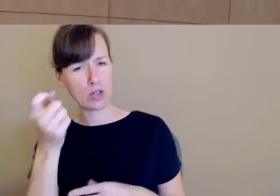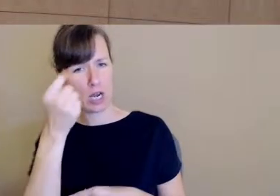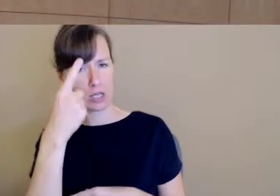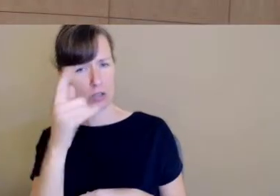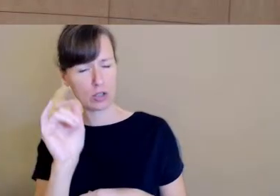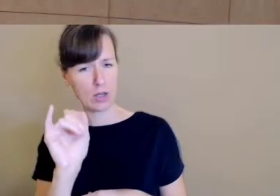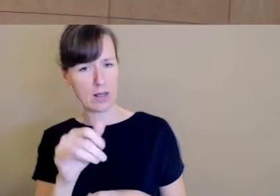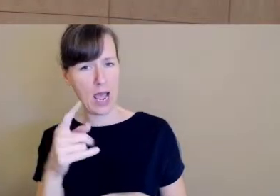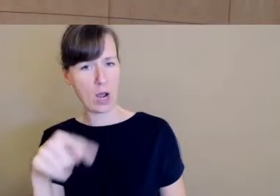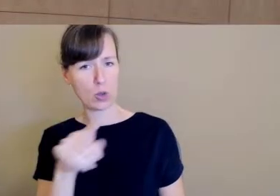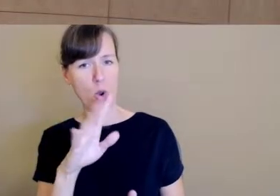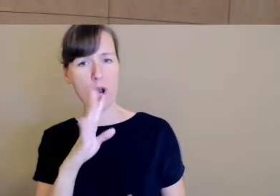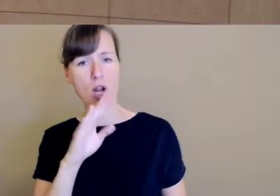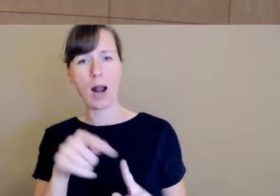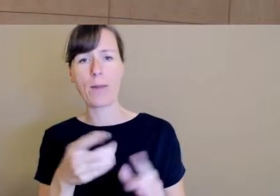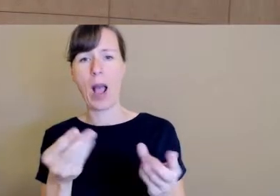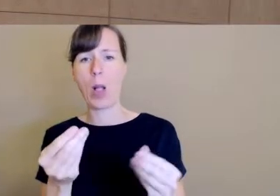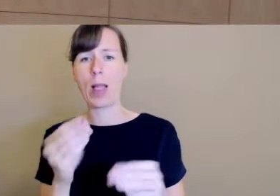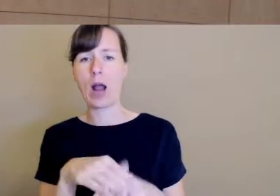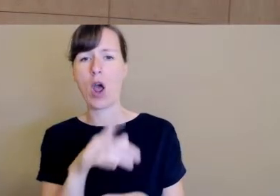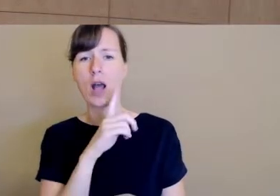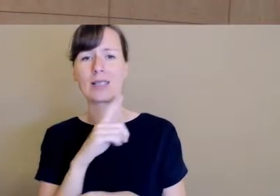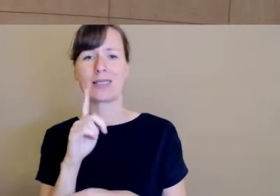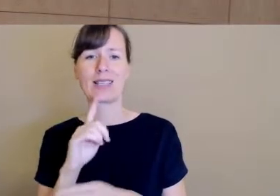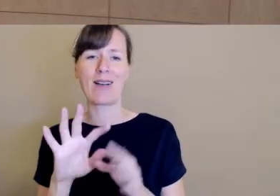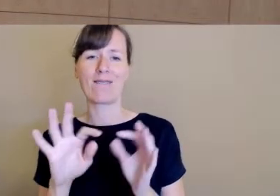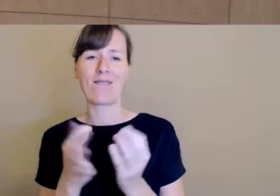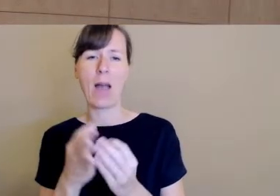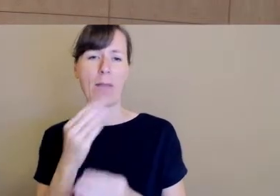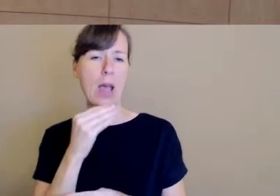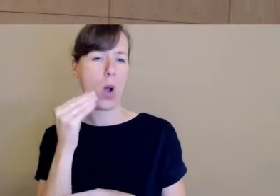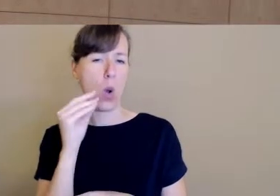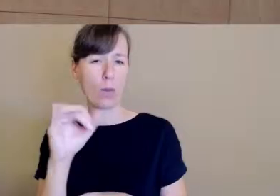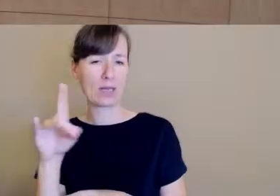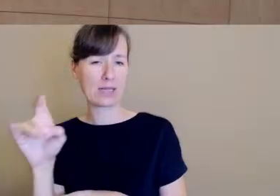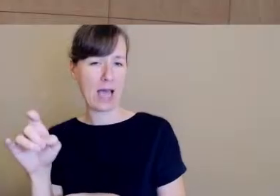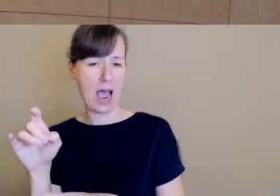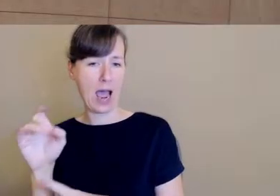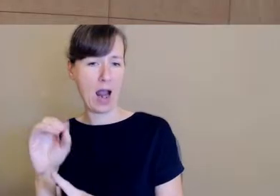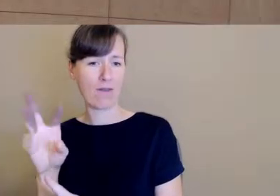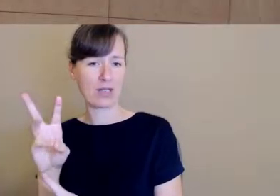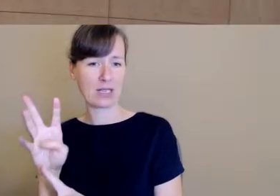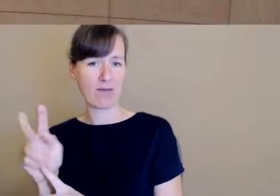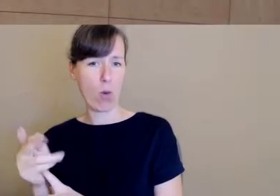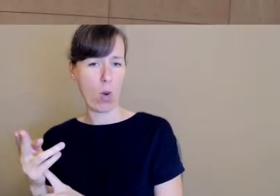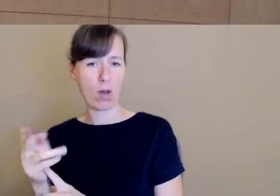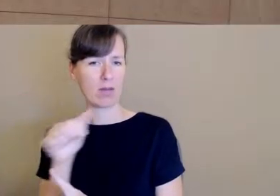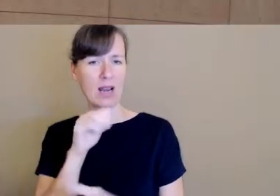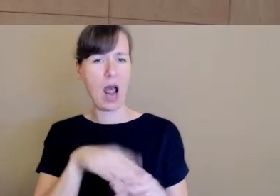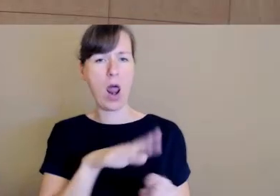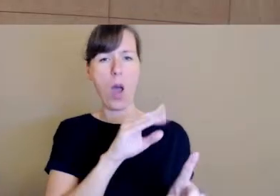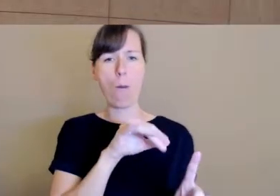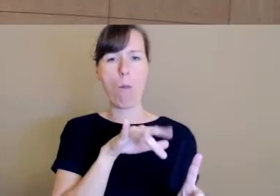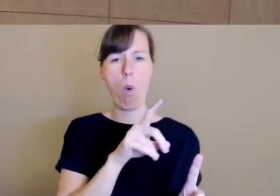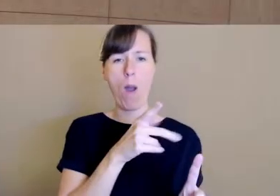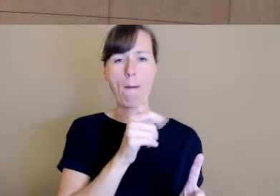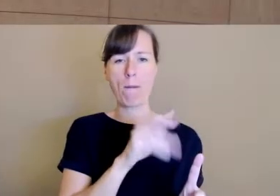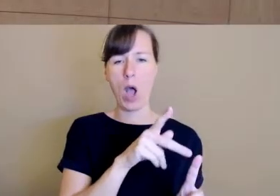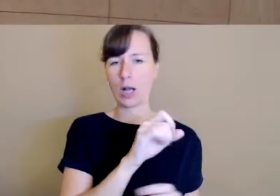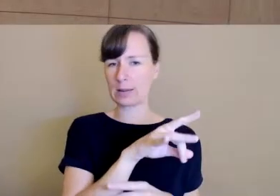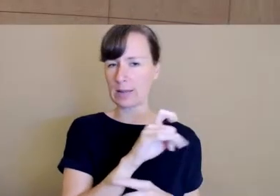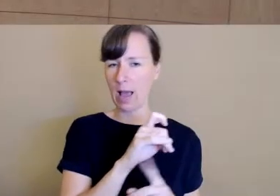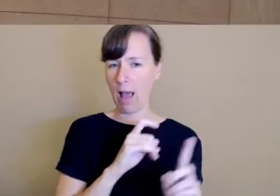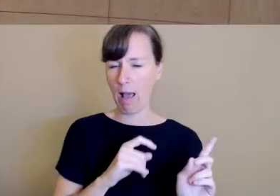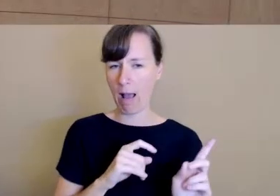the land on the single-family home side of 64th and not on Boyd Park side? I think the assumption has been the